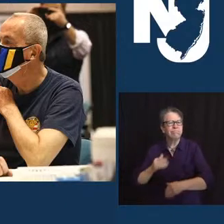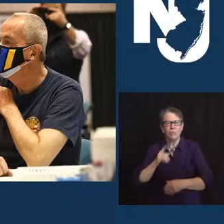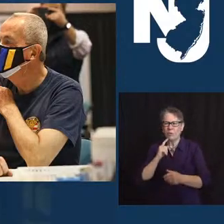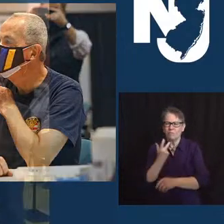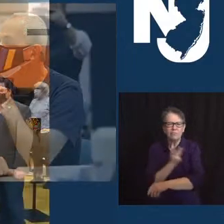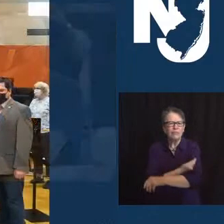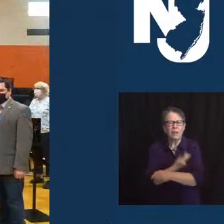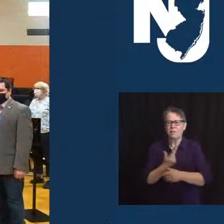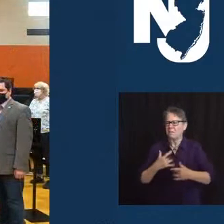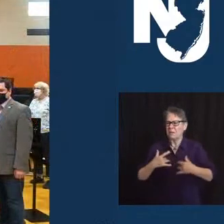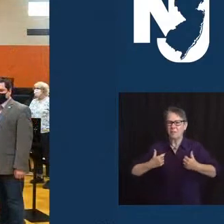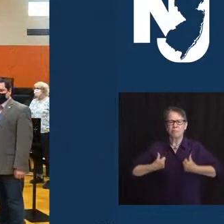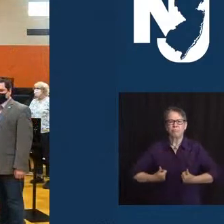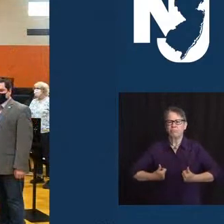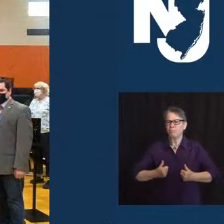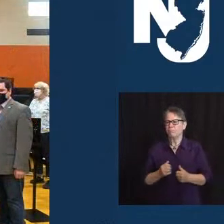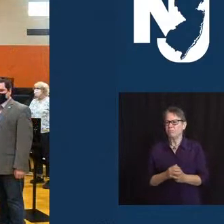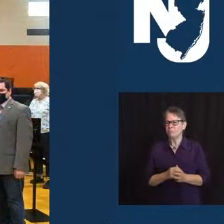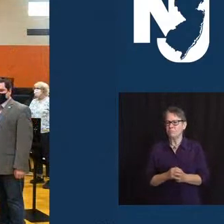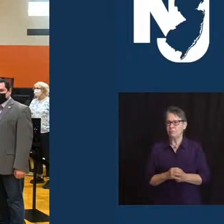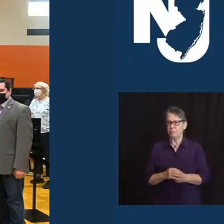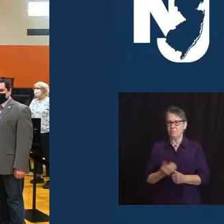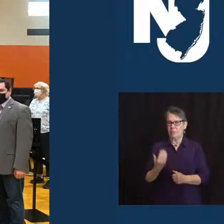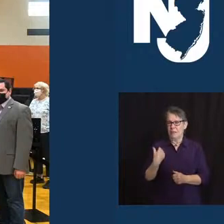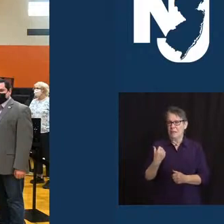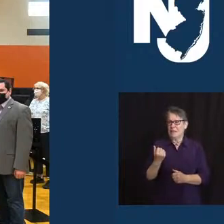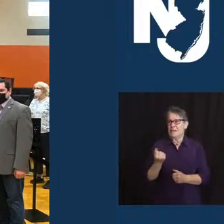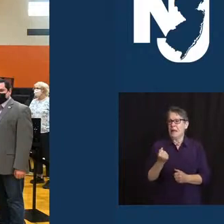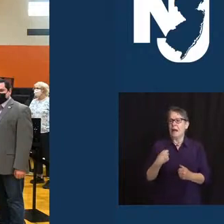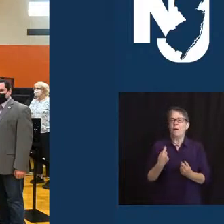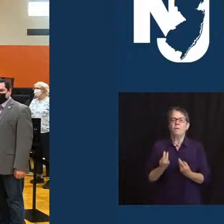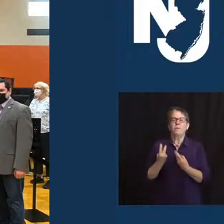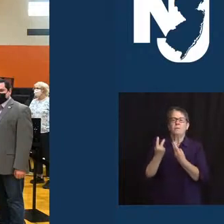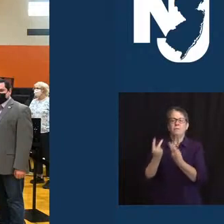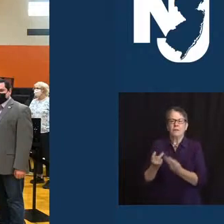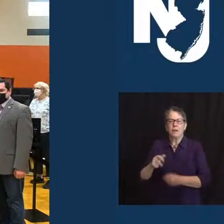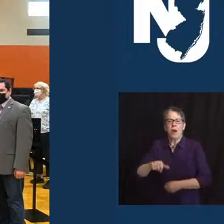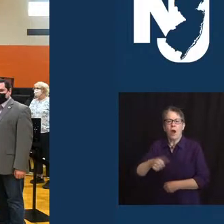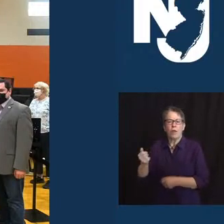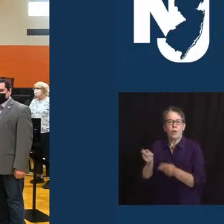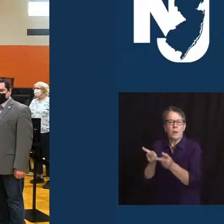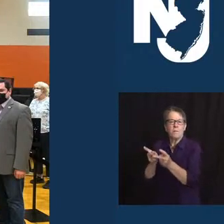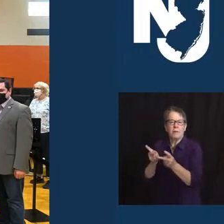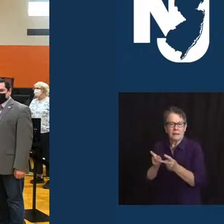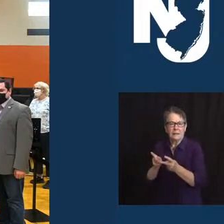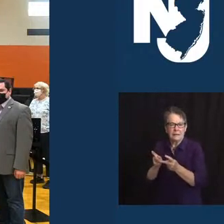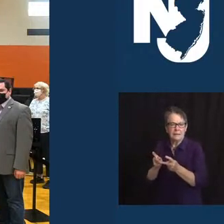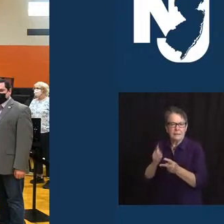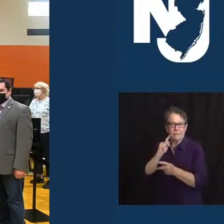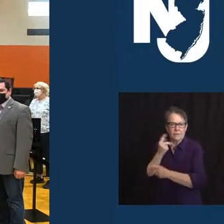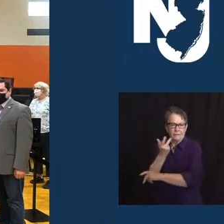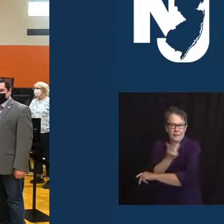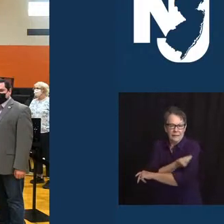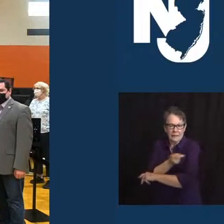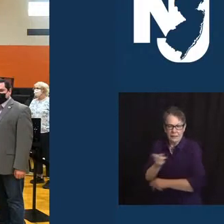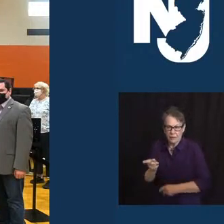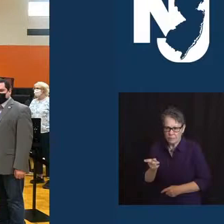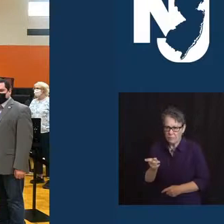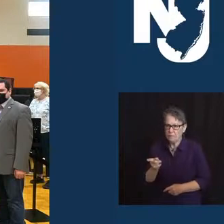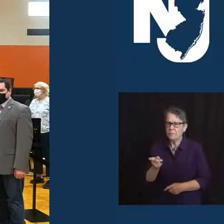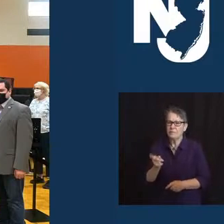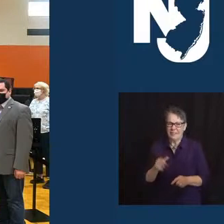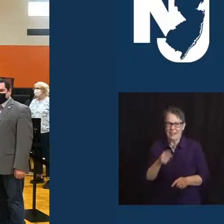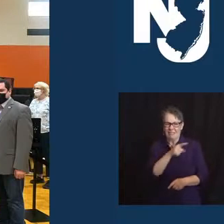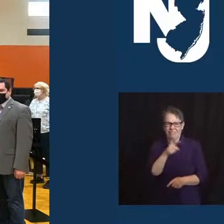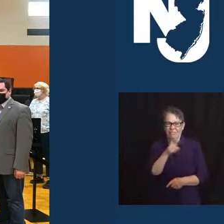Saturday, I had the opportunity to visit alongside, and I want to take a minute and give a shout out to some of the folks in front of you there. Alongside Mayor